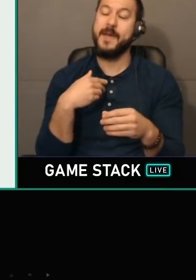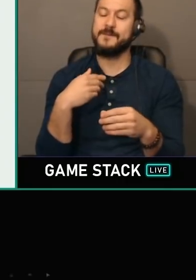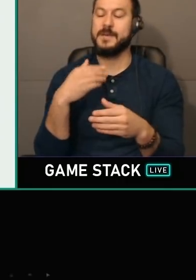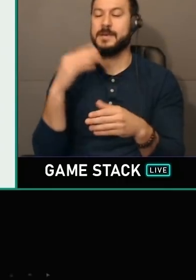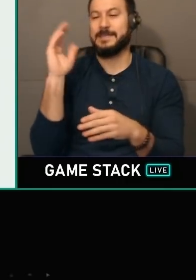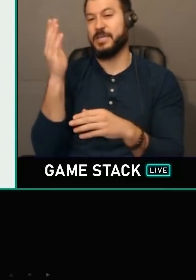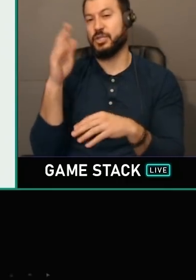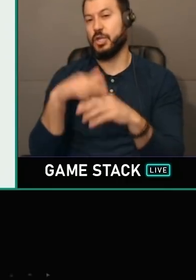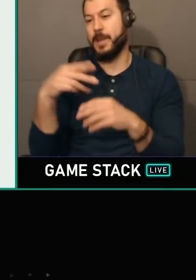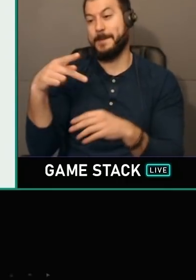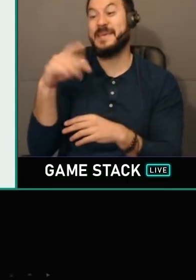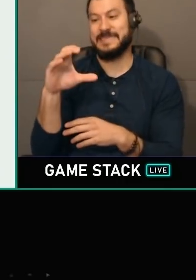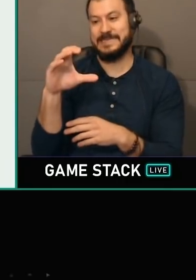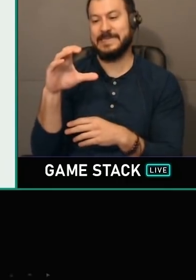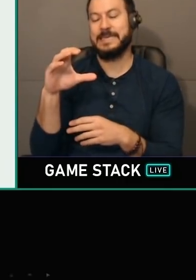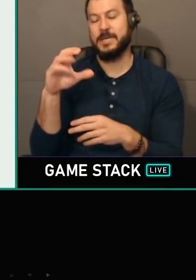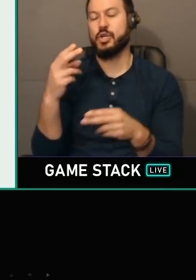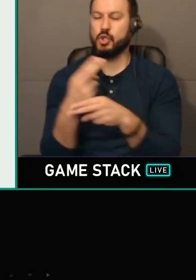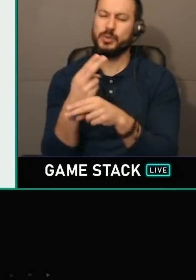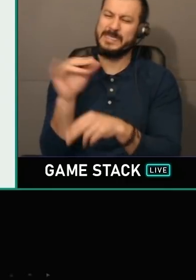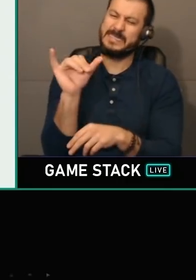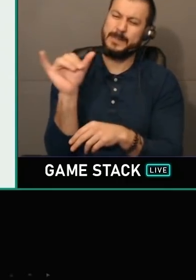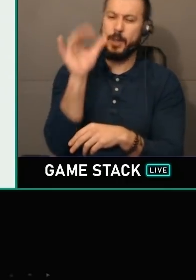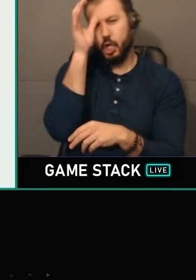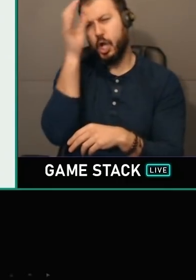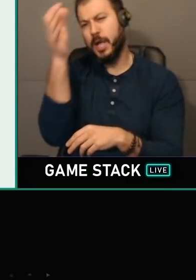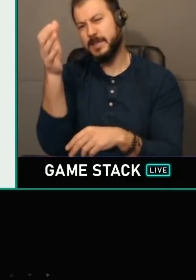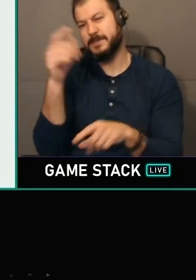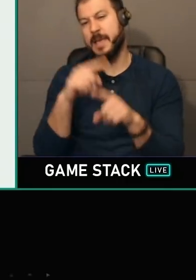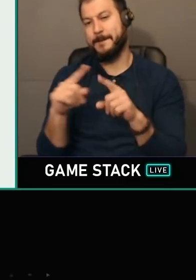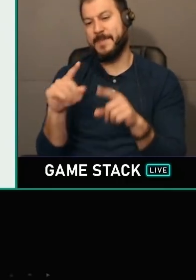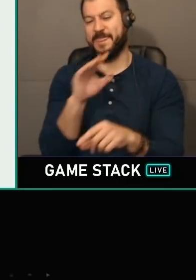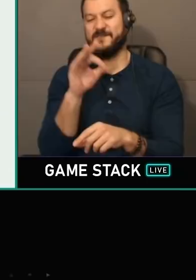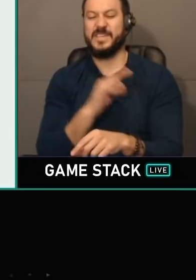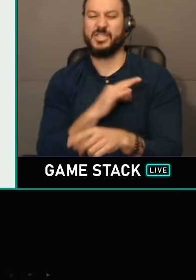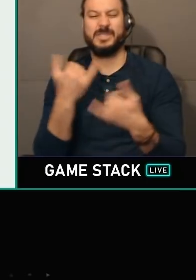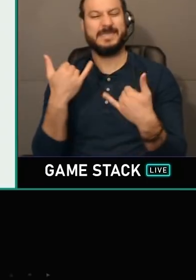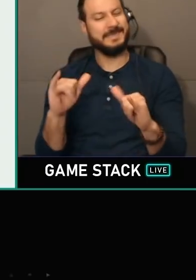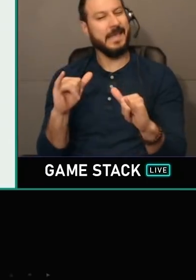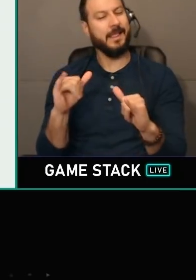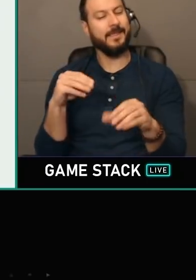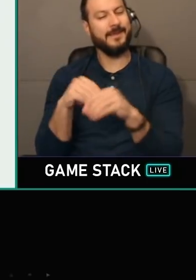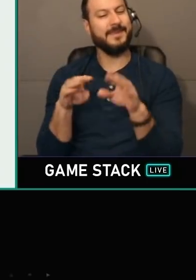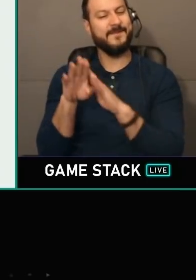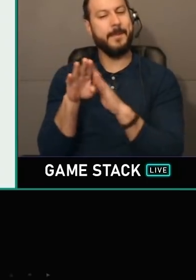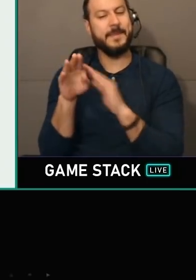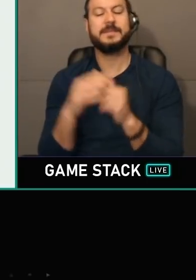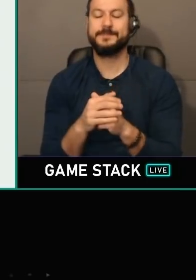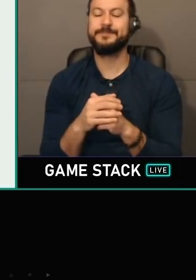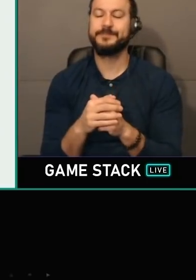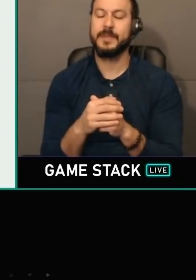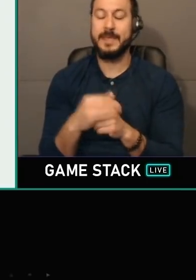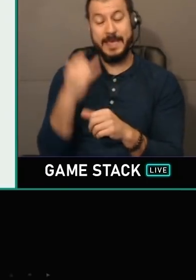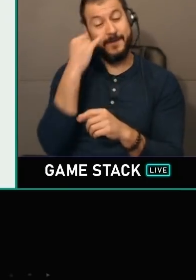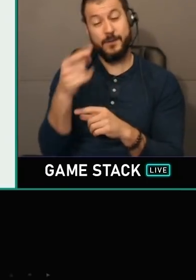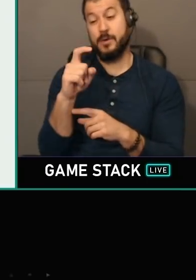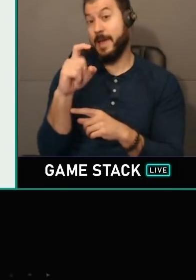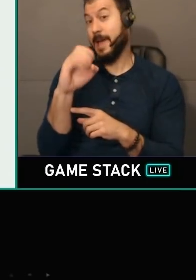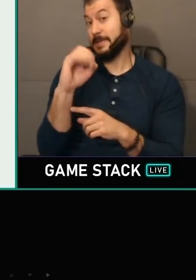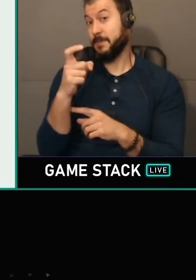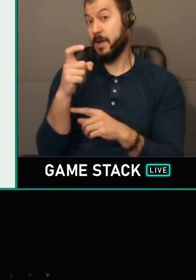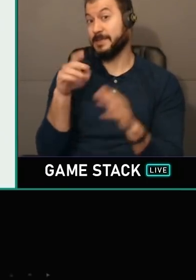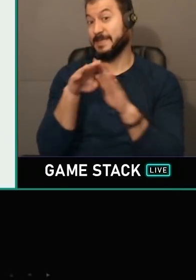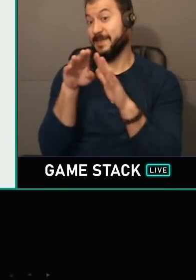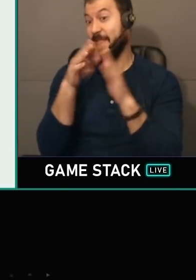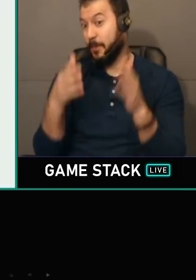PC, which uses similar concepts, but the feature is still in development. If you are an Xbox developer, there are